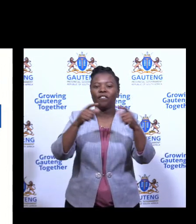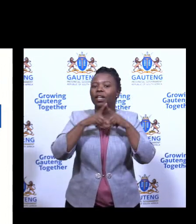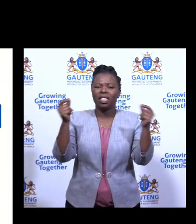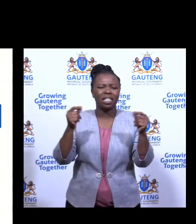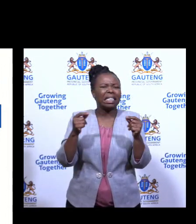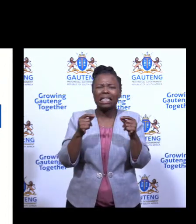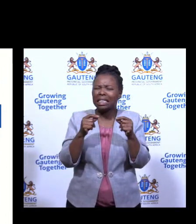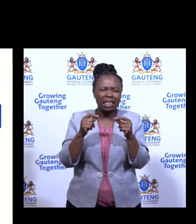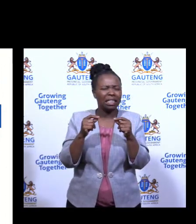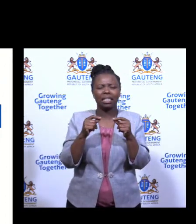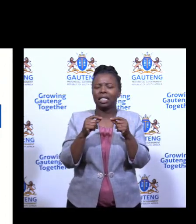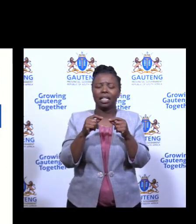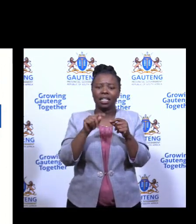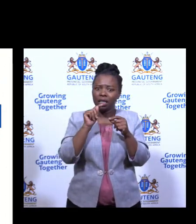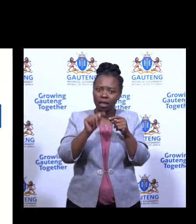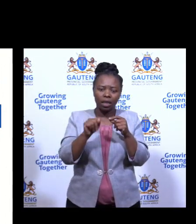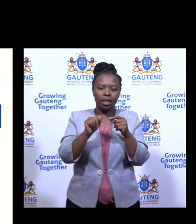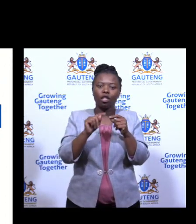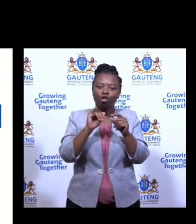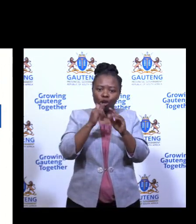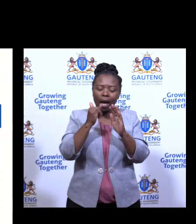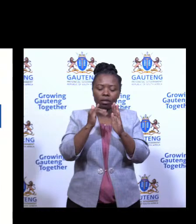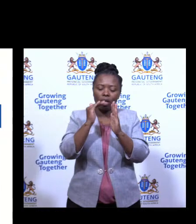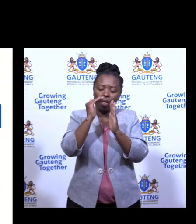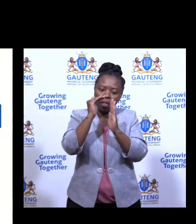has not passed, it has just slowed down.